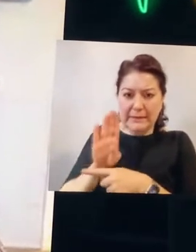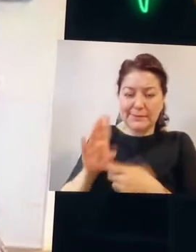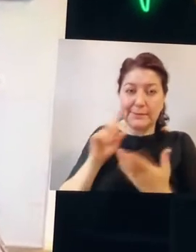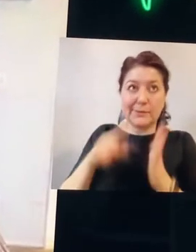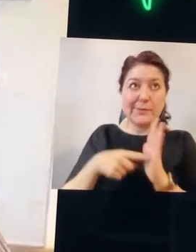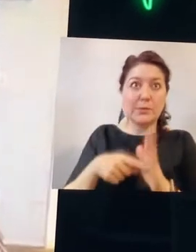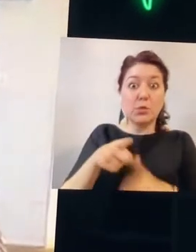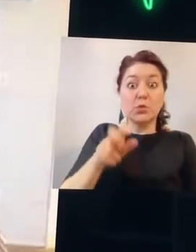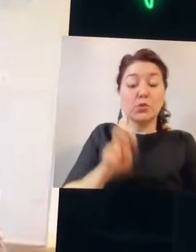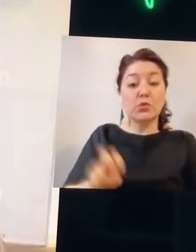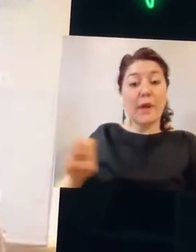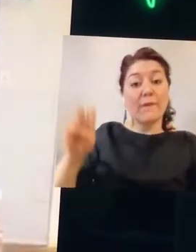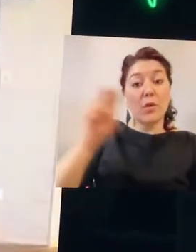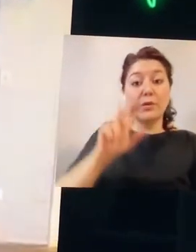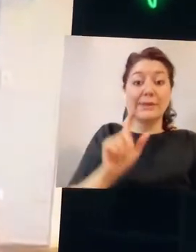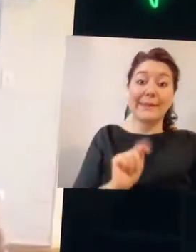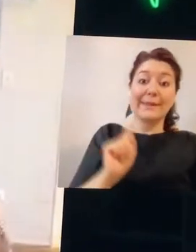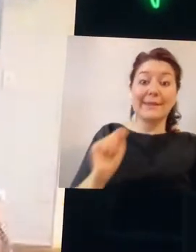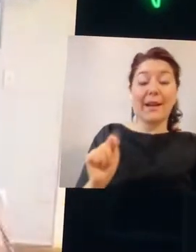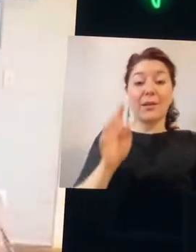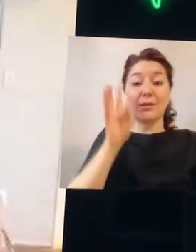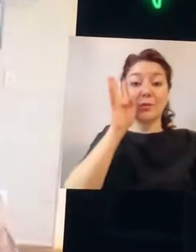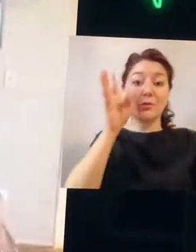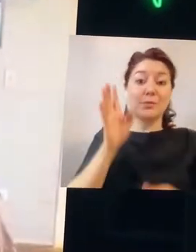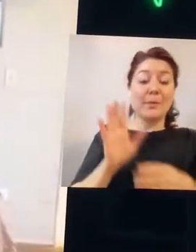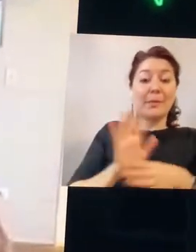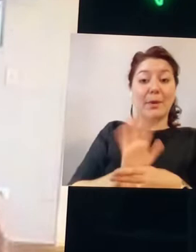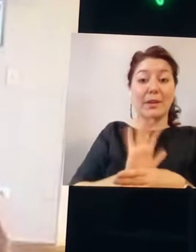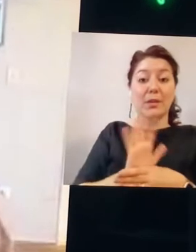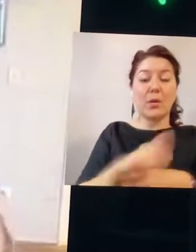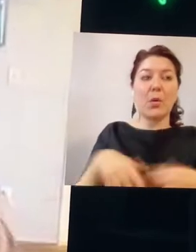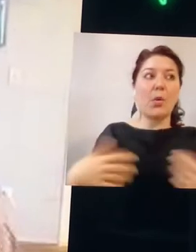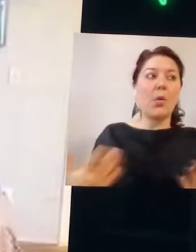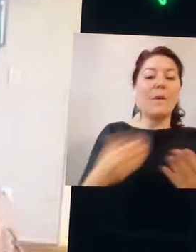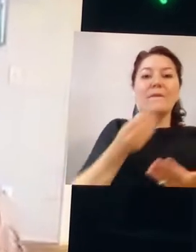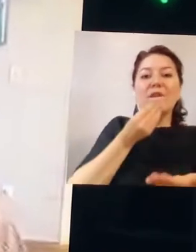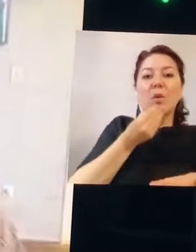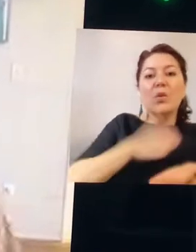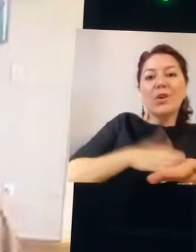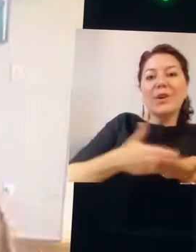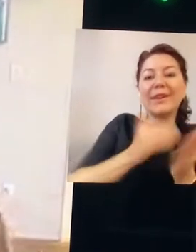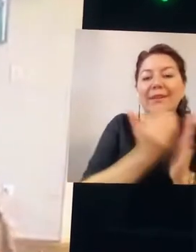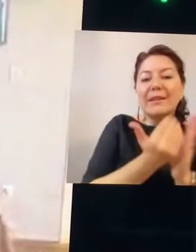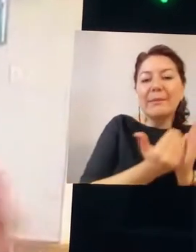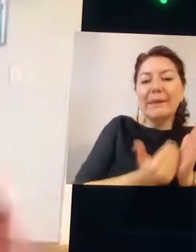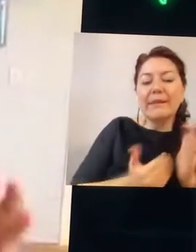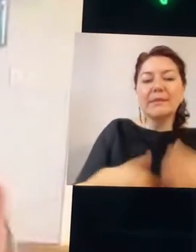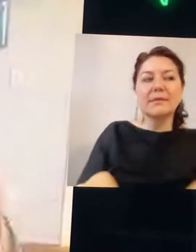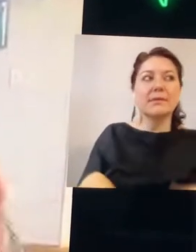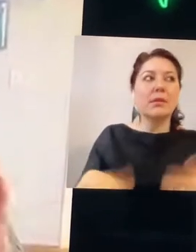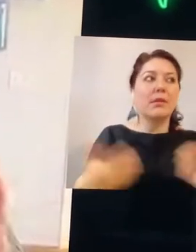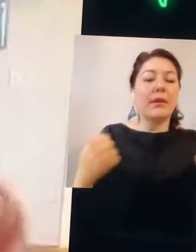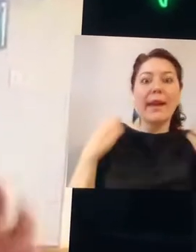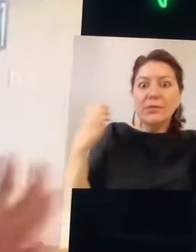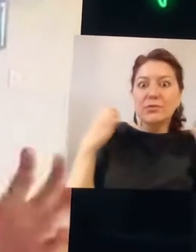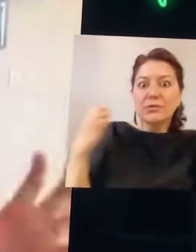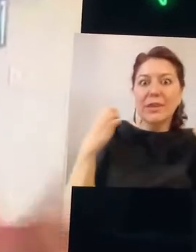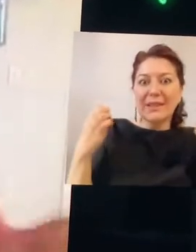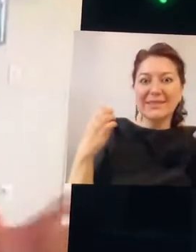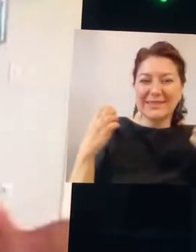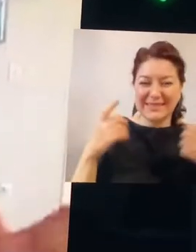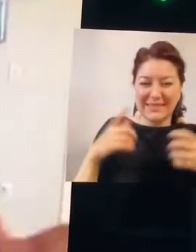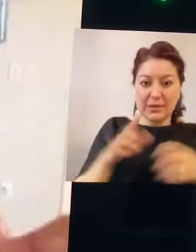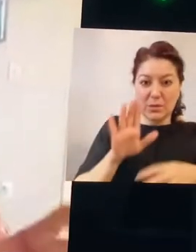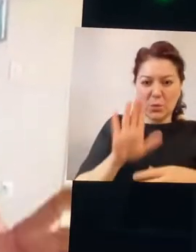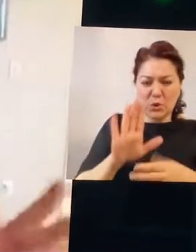Are you a travel TikTok creator? Do you do recipes? Do you do exercise? So find the press that